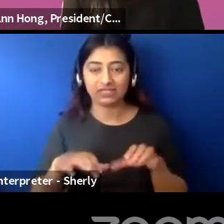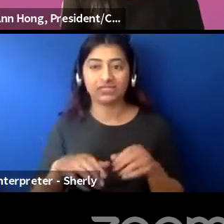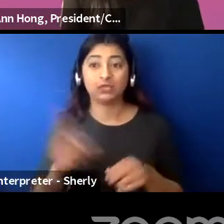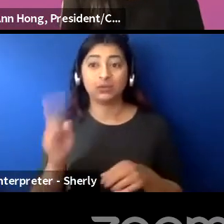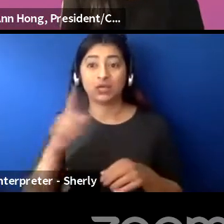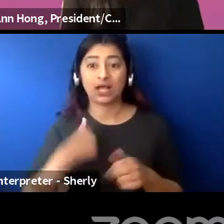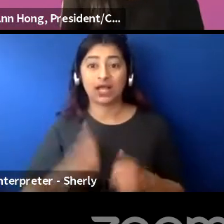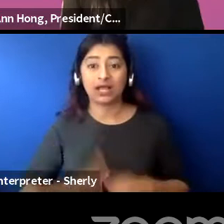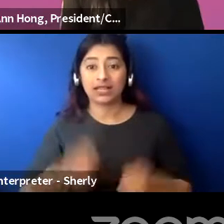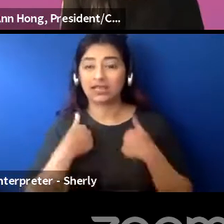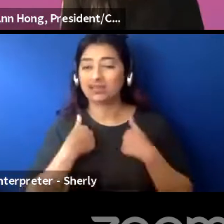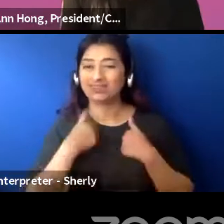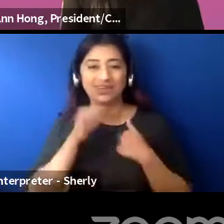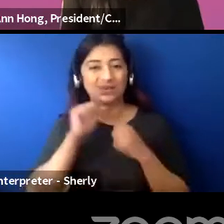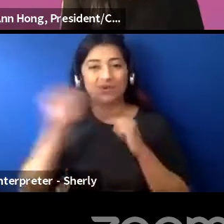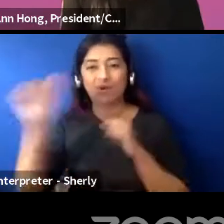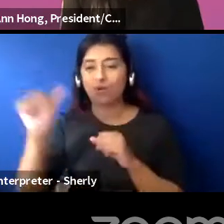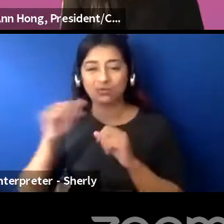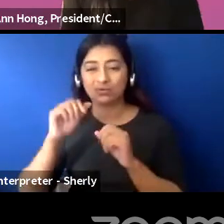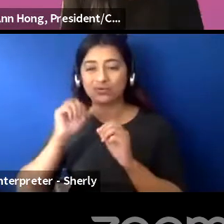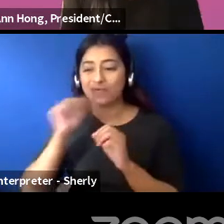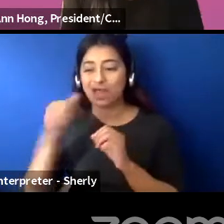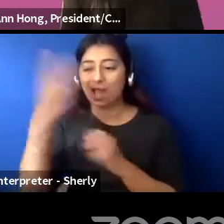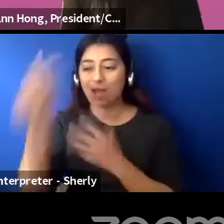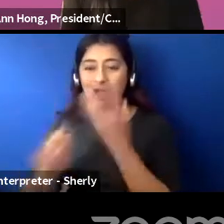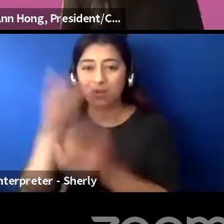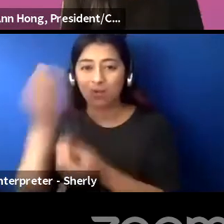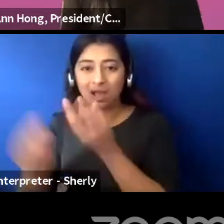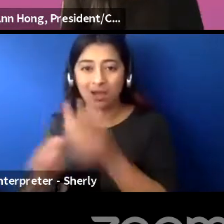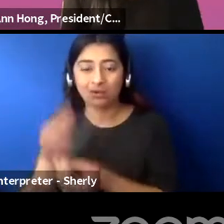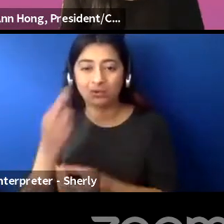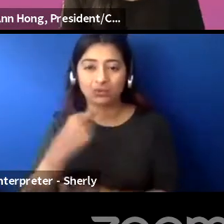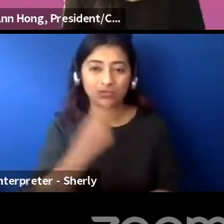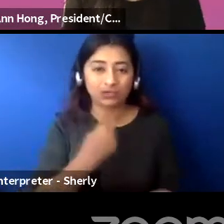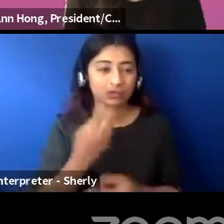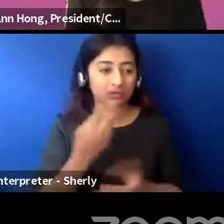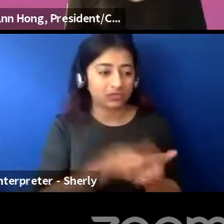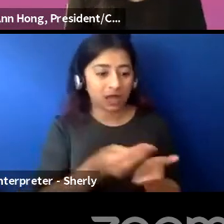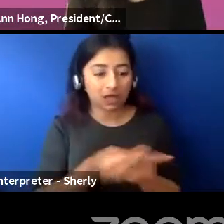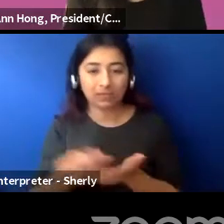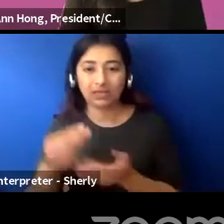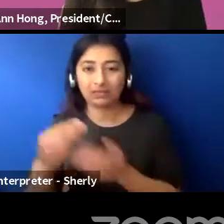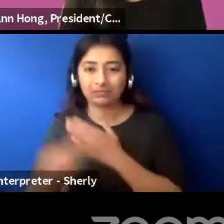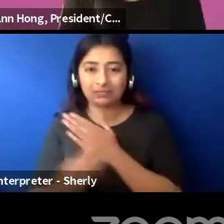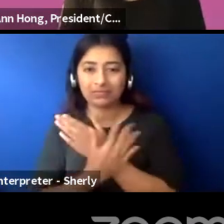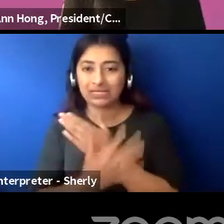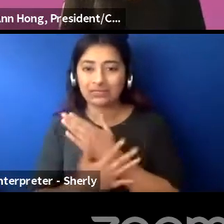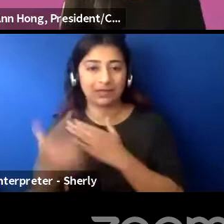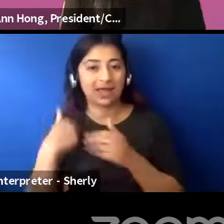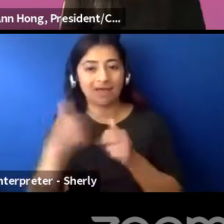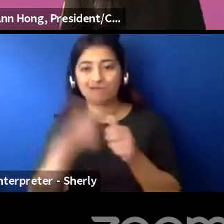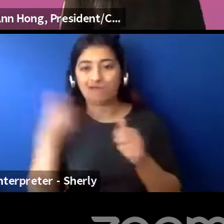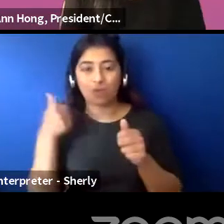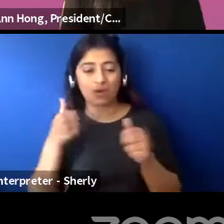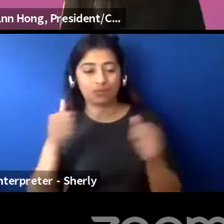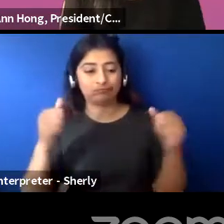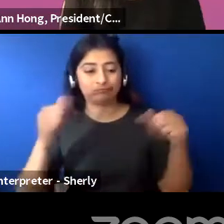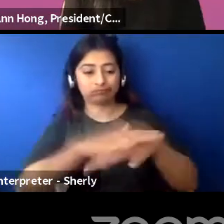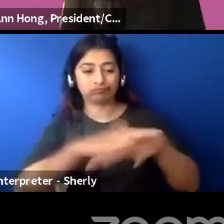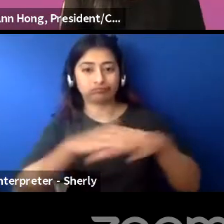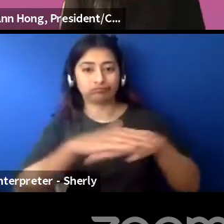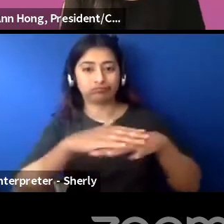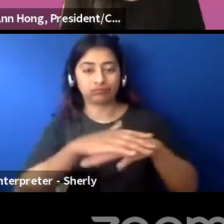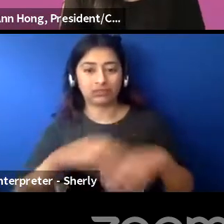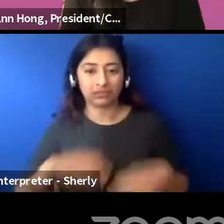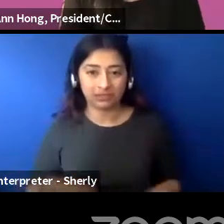I don't go to the beach, I don't go to the restaurants, I don't go shopping, I avoid crowds, altogether. But what